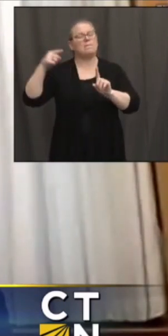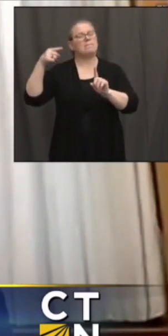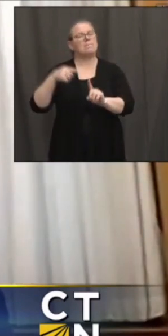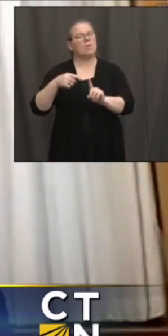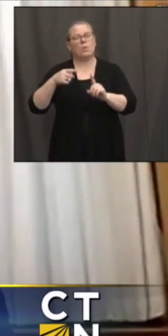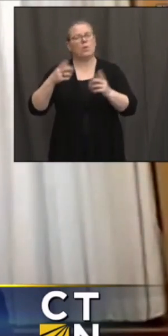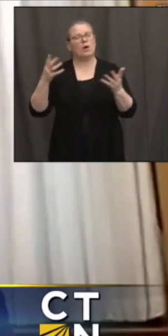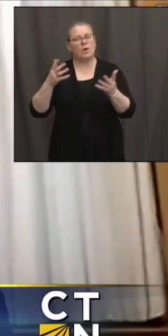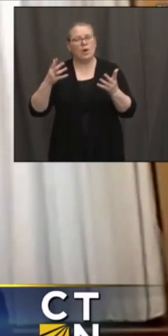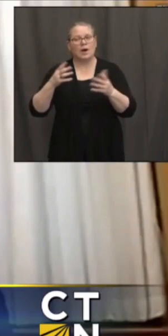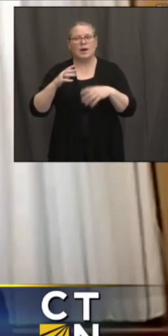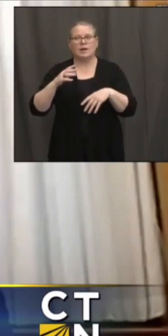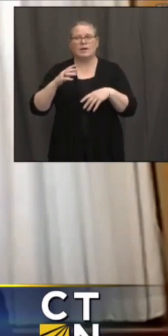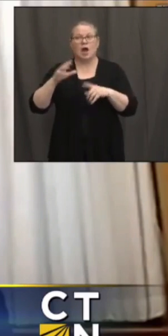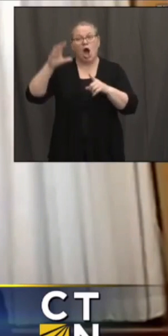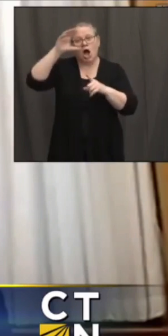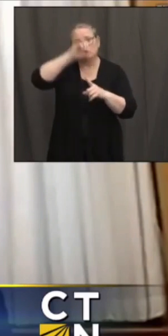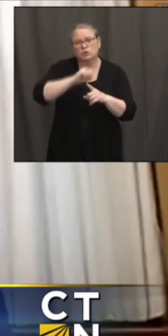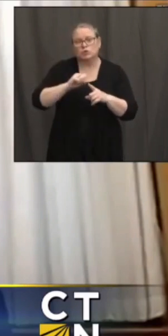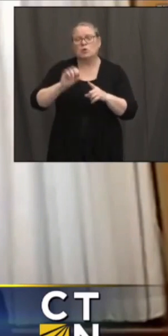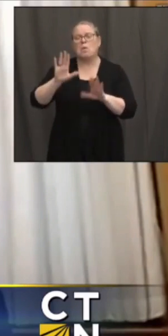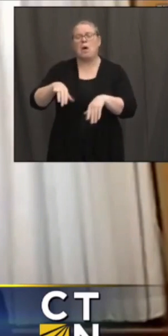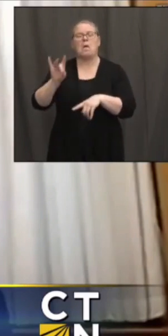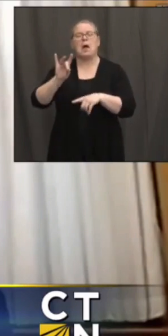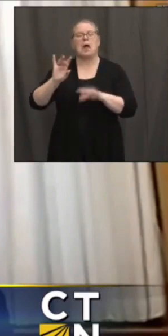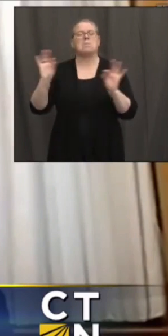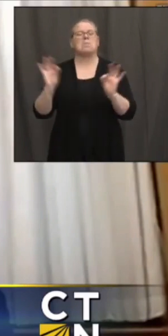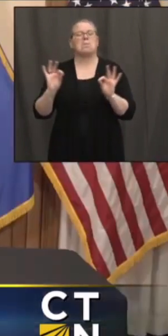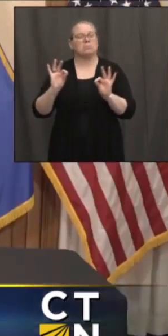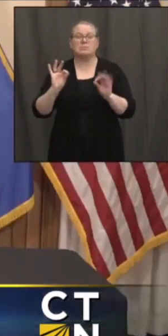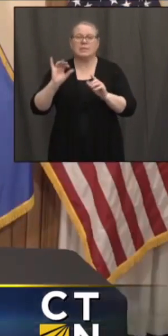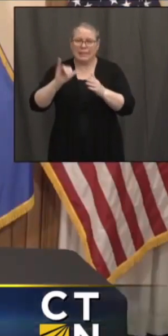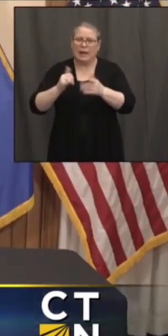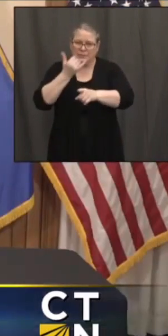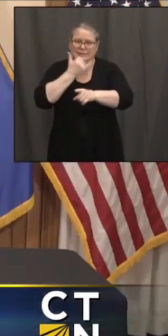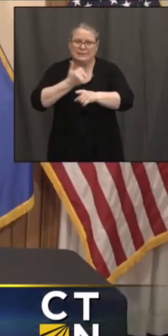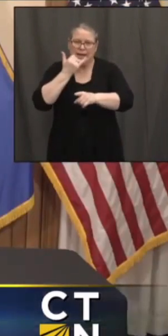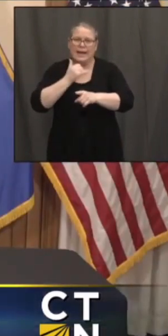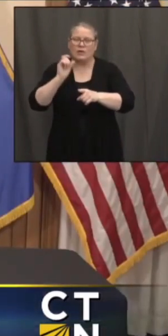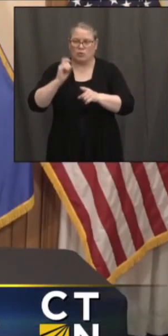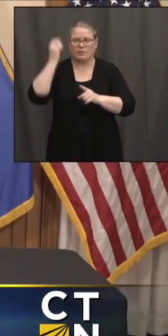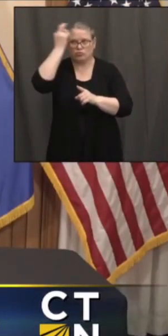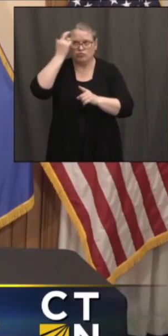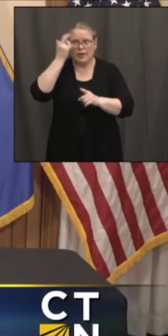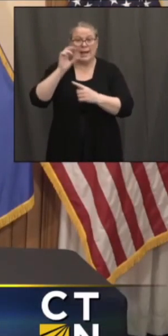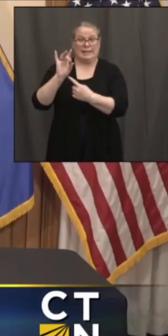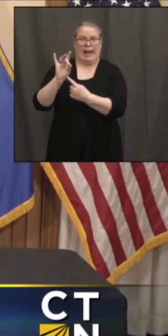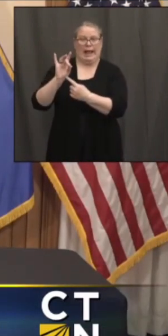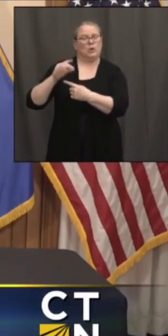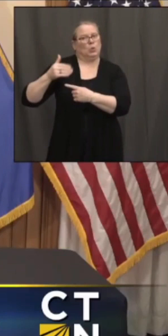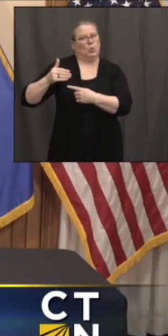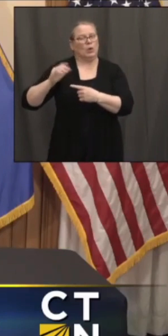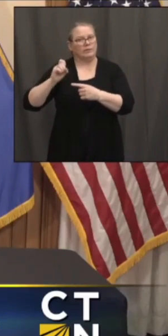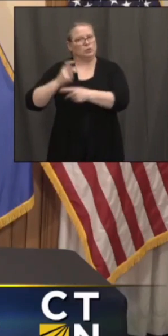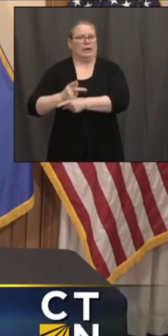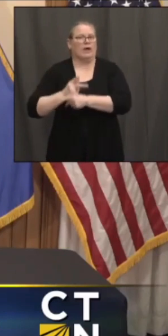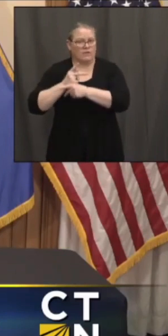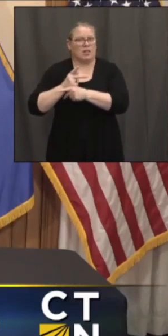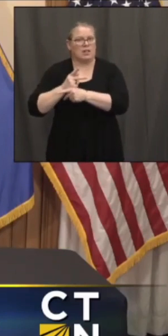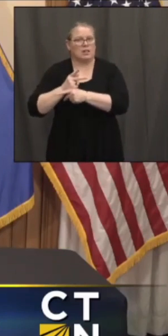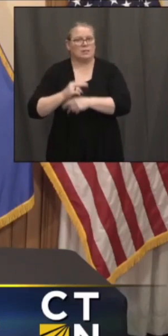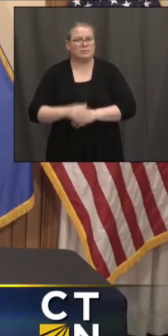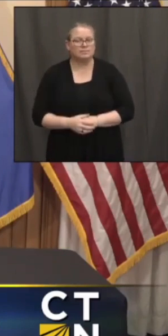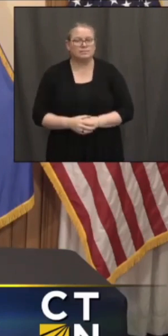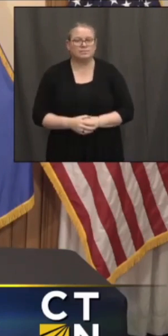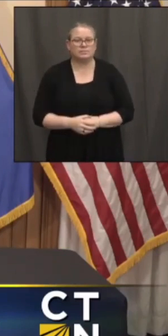be probably a mistake to assume that these are the only 8 in the state at this point. Right. So it seems like once this variant starts